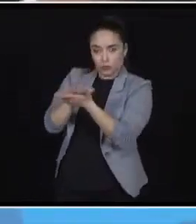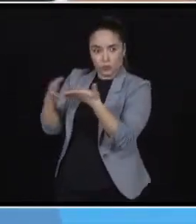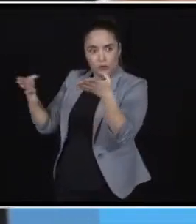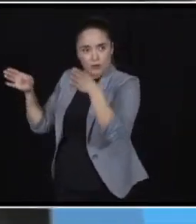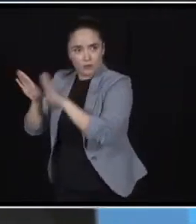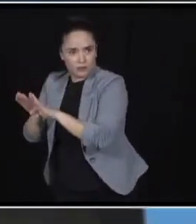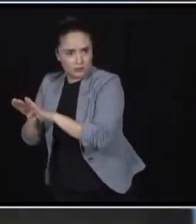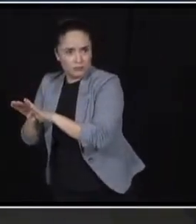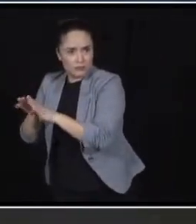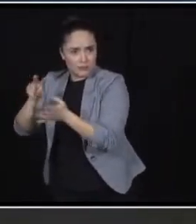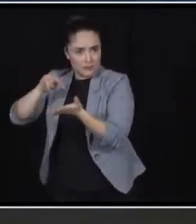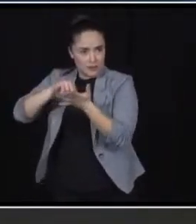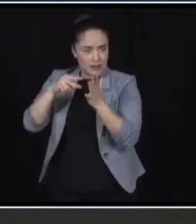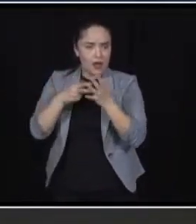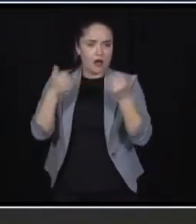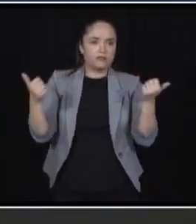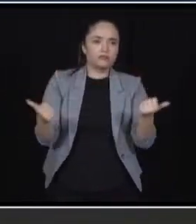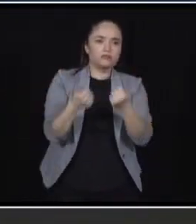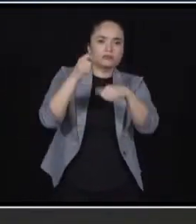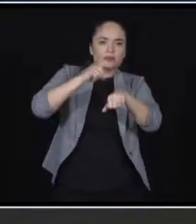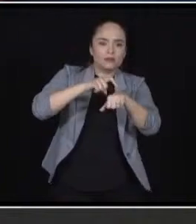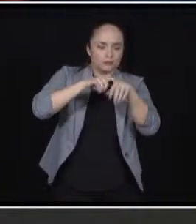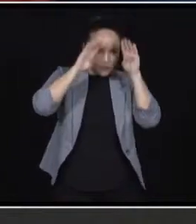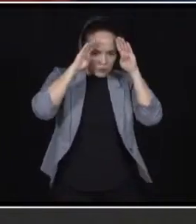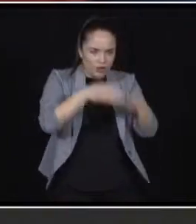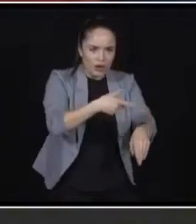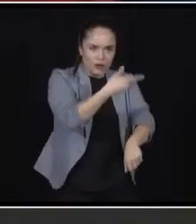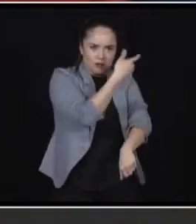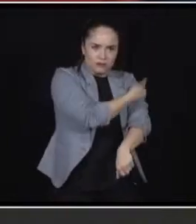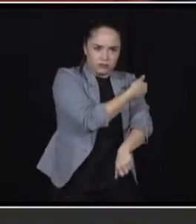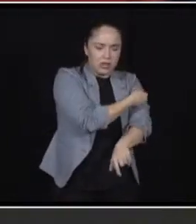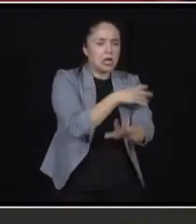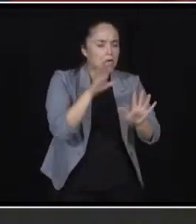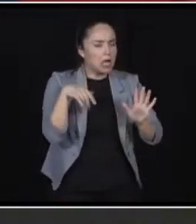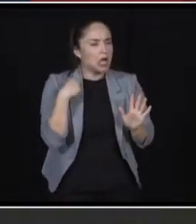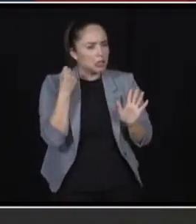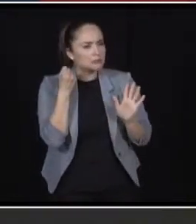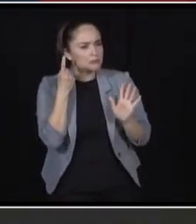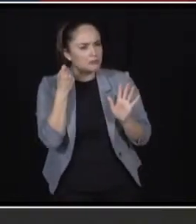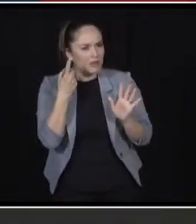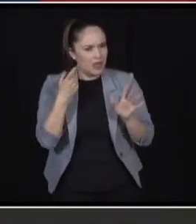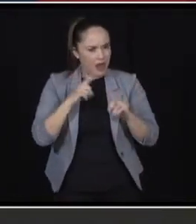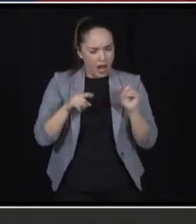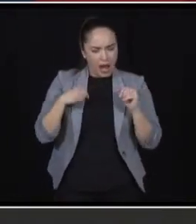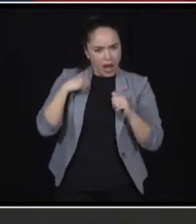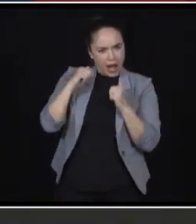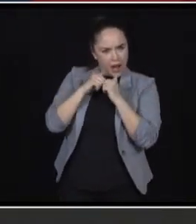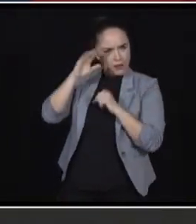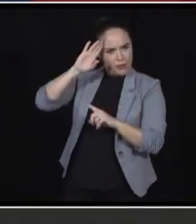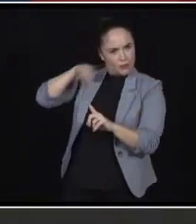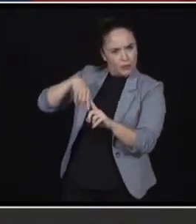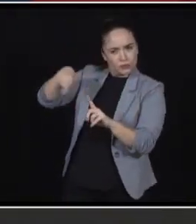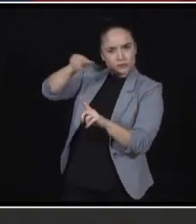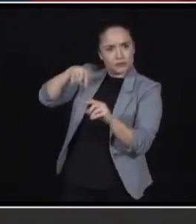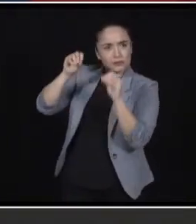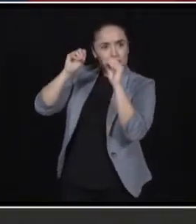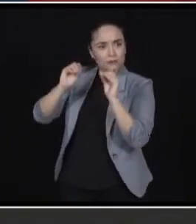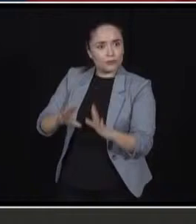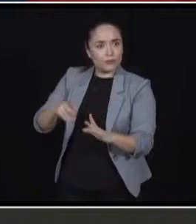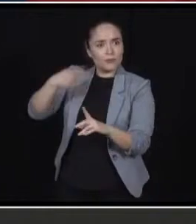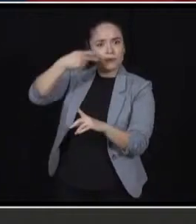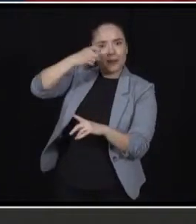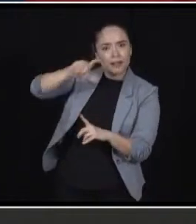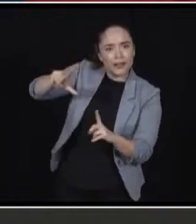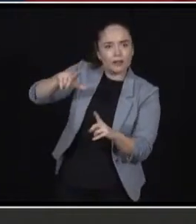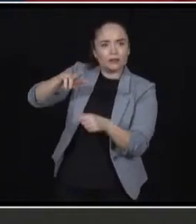some teachers in like Peel and Toronto can go ahead and start registering, and the Ministry of Education